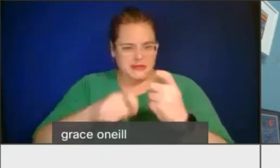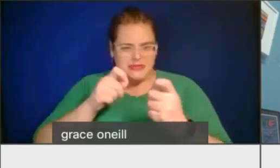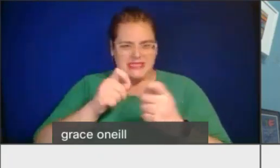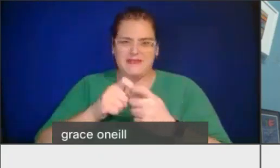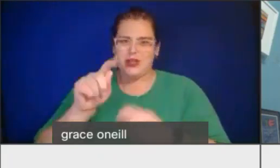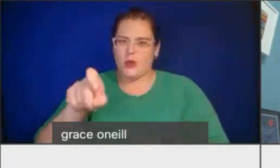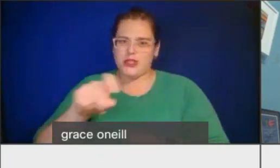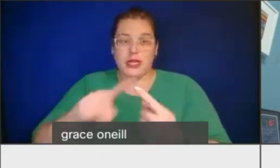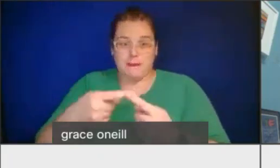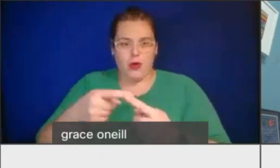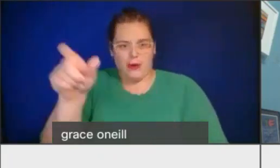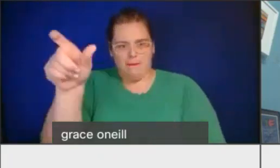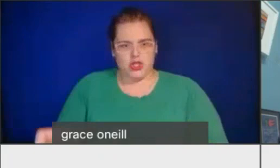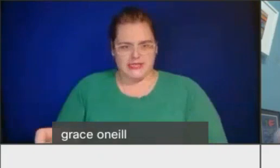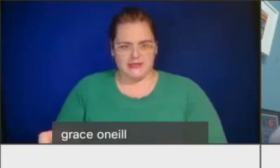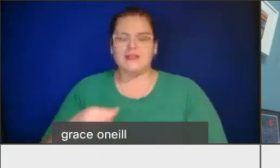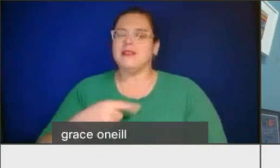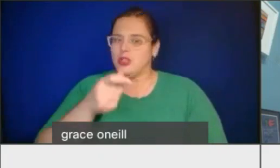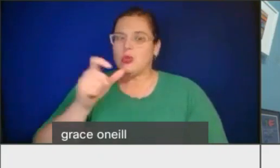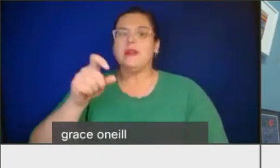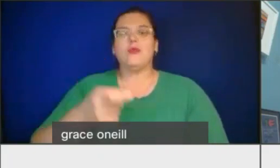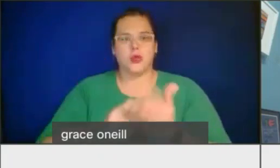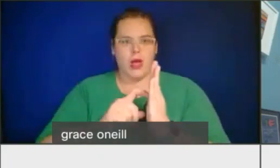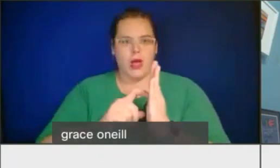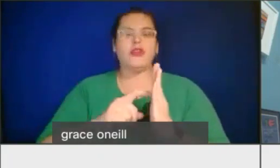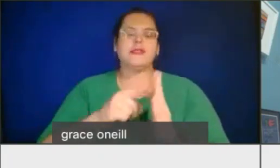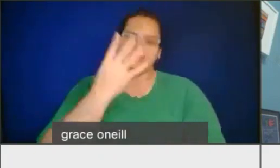about a person who needs sedation before they could get a shot.